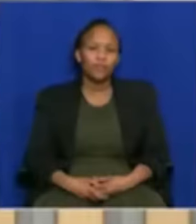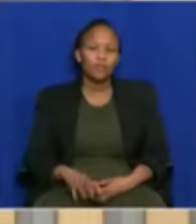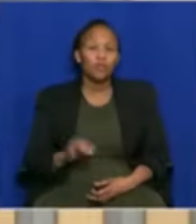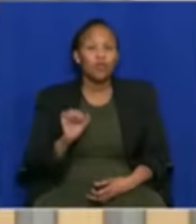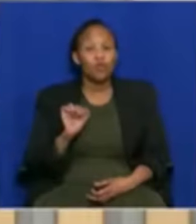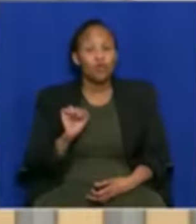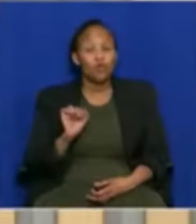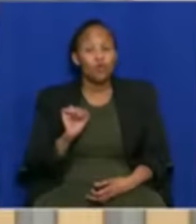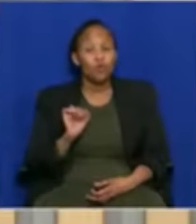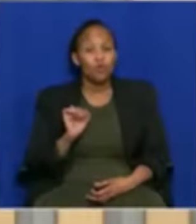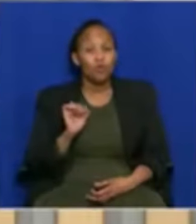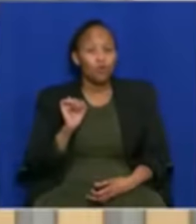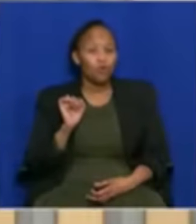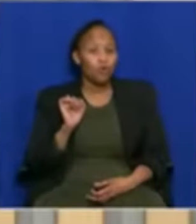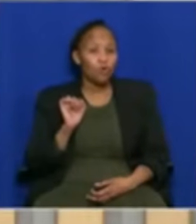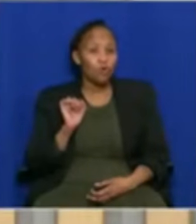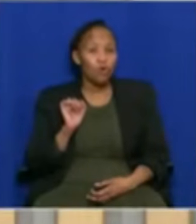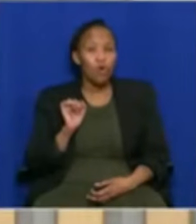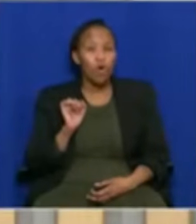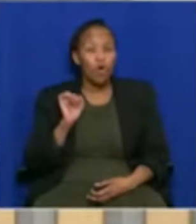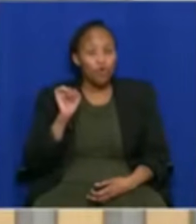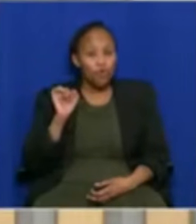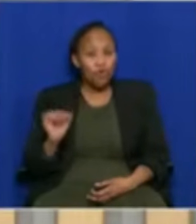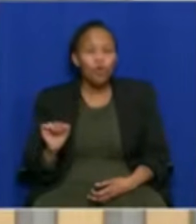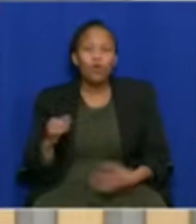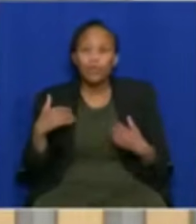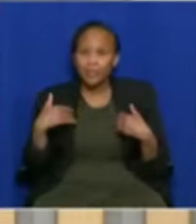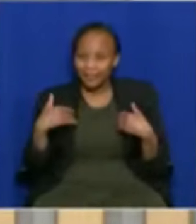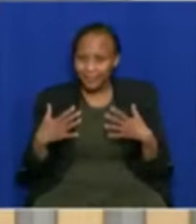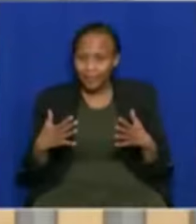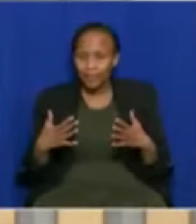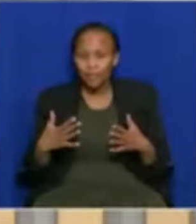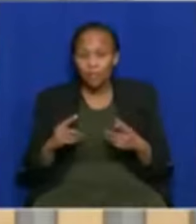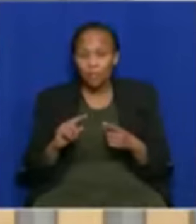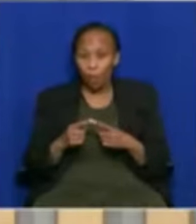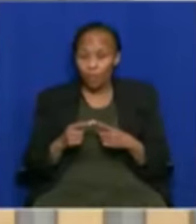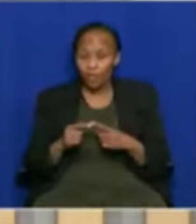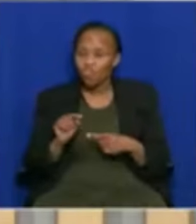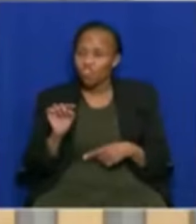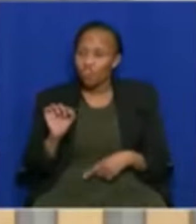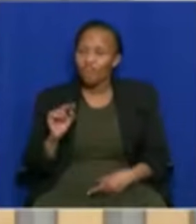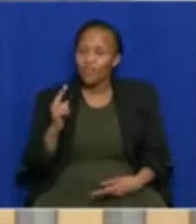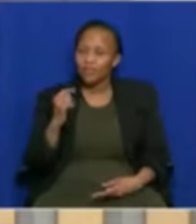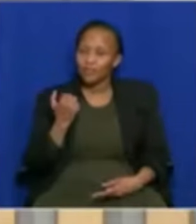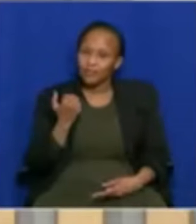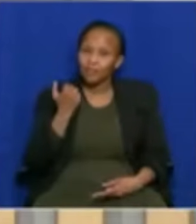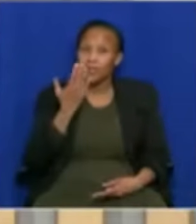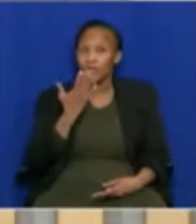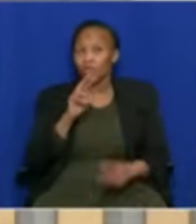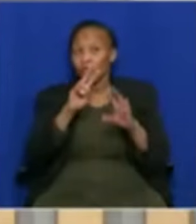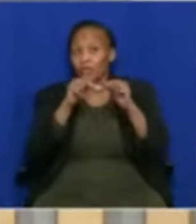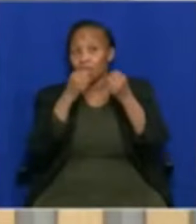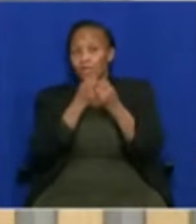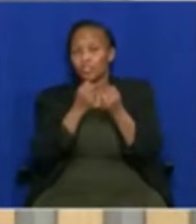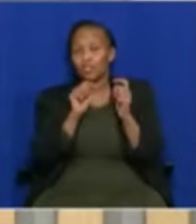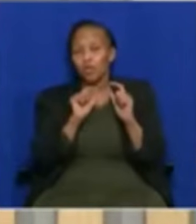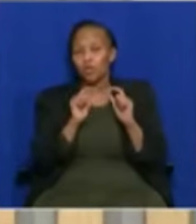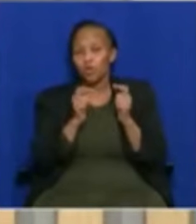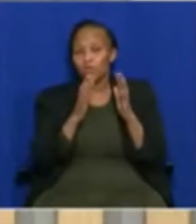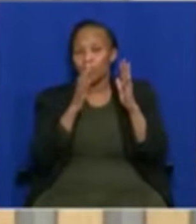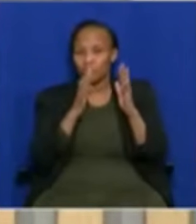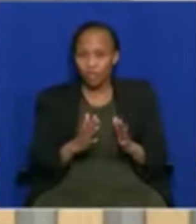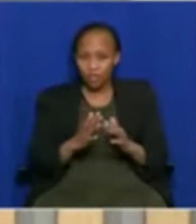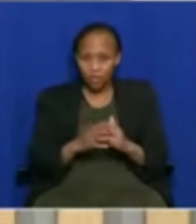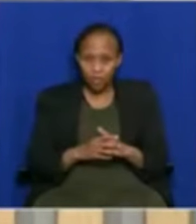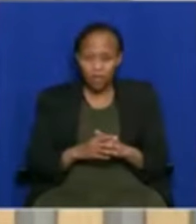subpoena to the National Commissioner. The allegations that are brought to you is that a